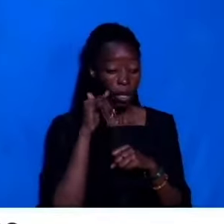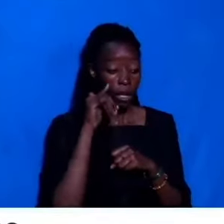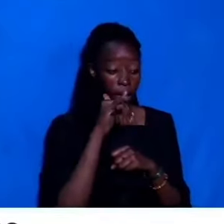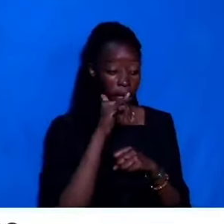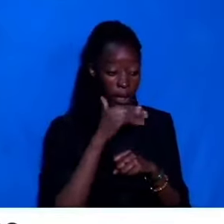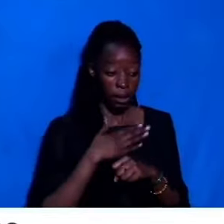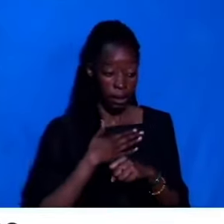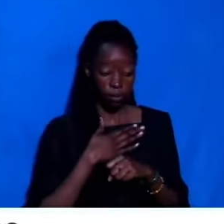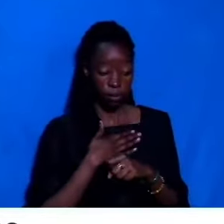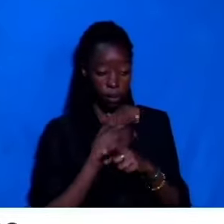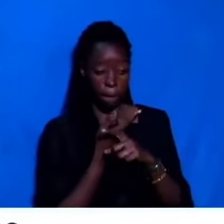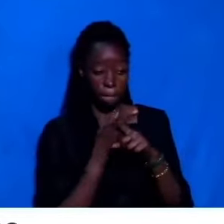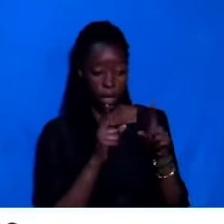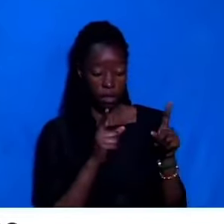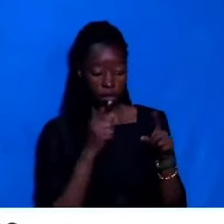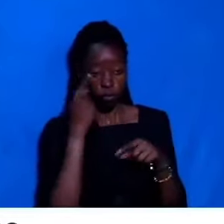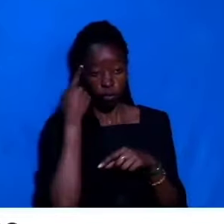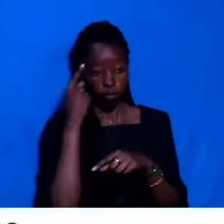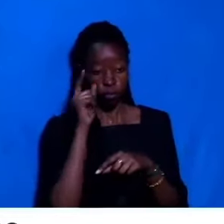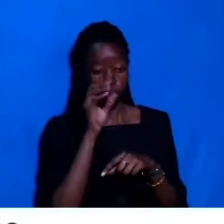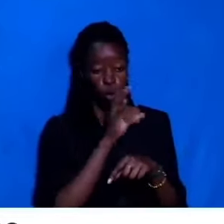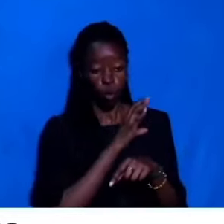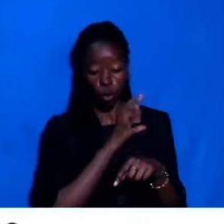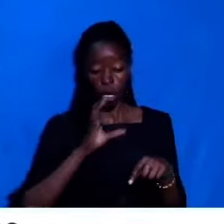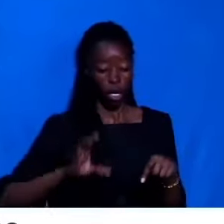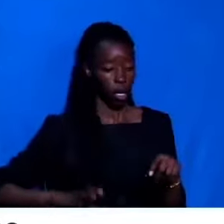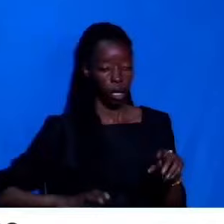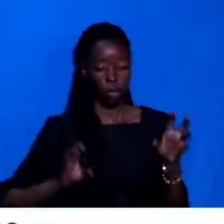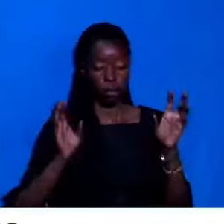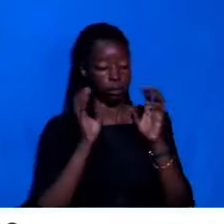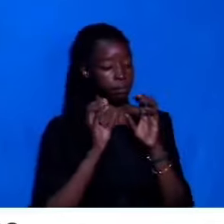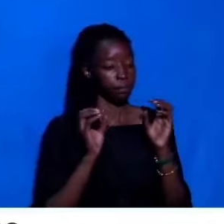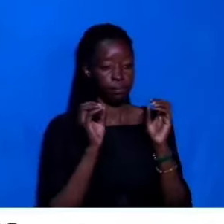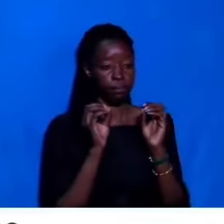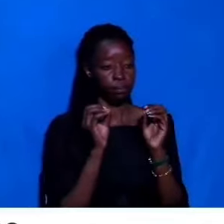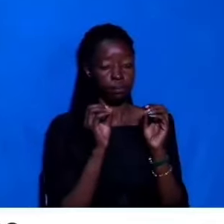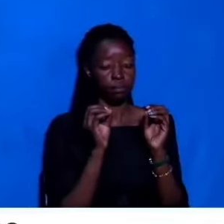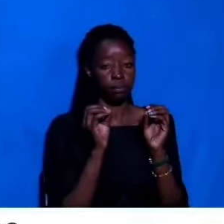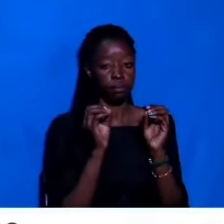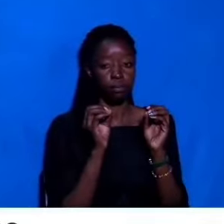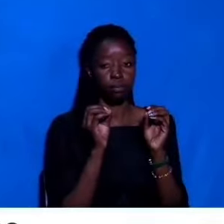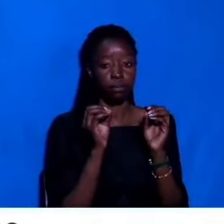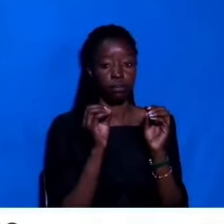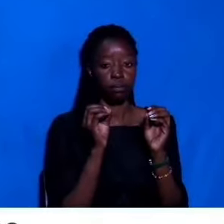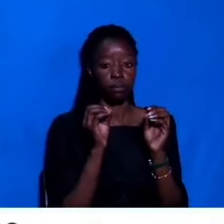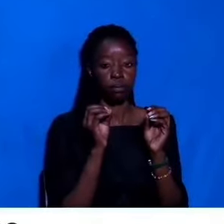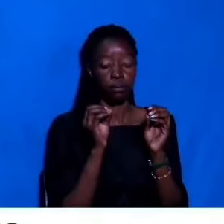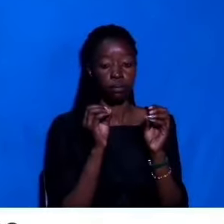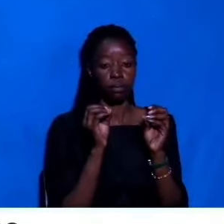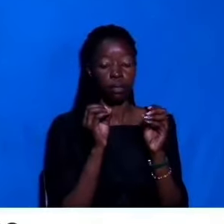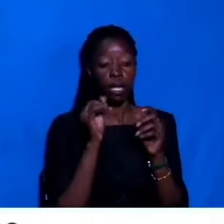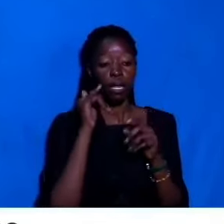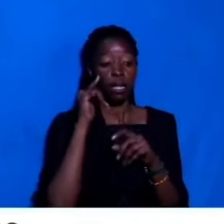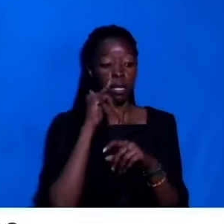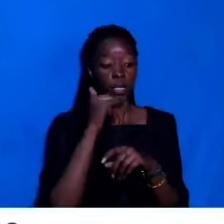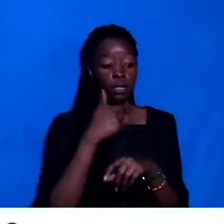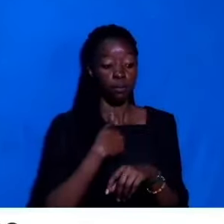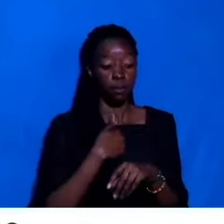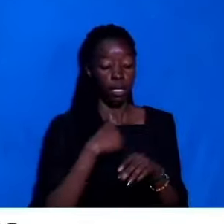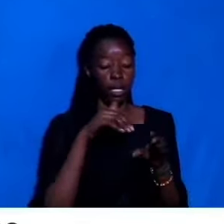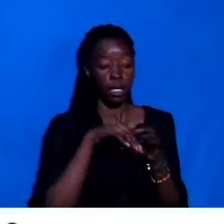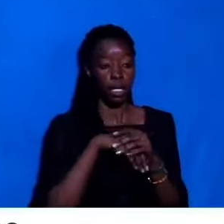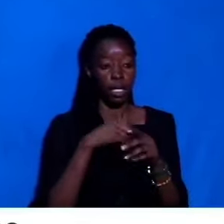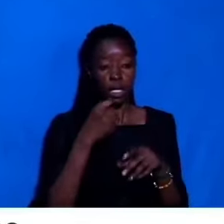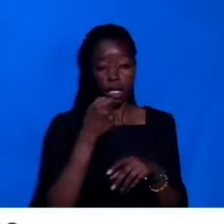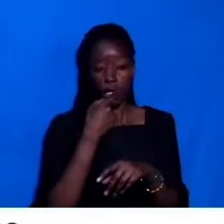except for Christ. That is me in the ditch except for Christ. That is me in drugs except